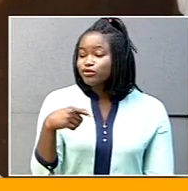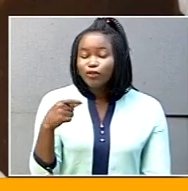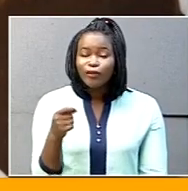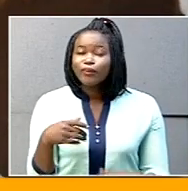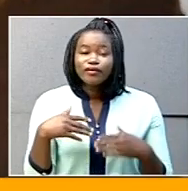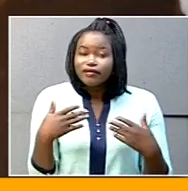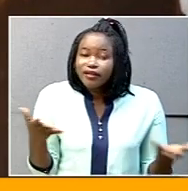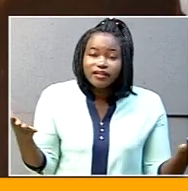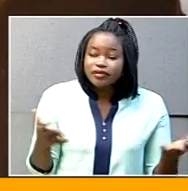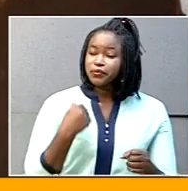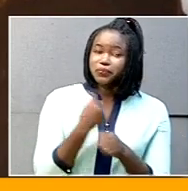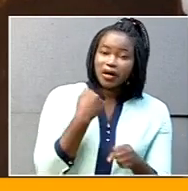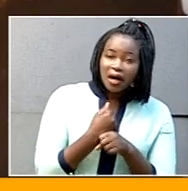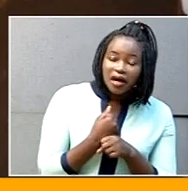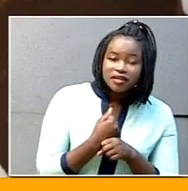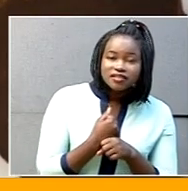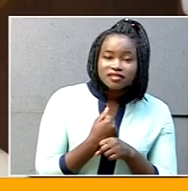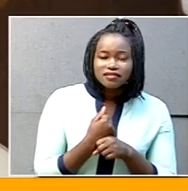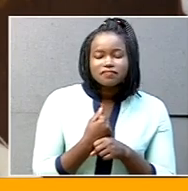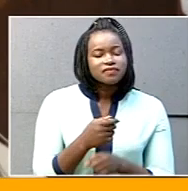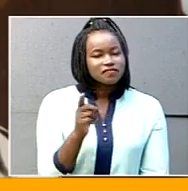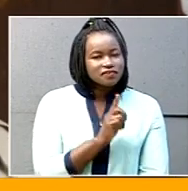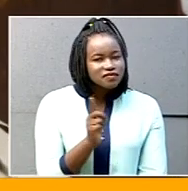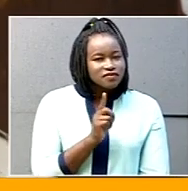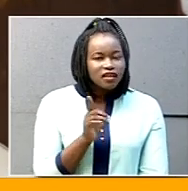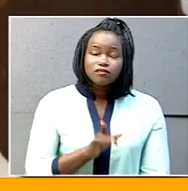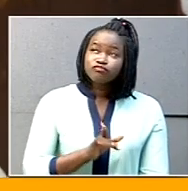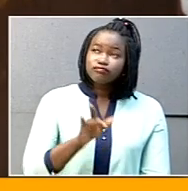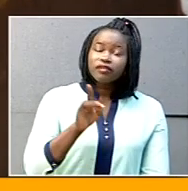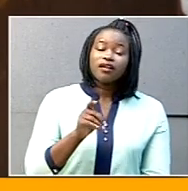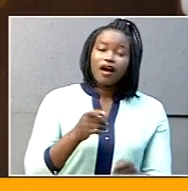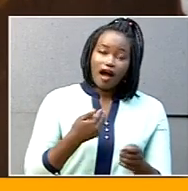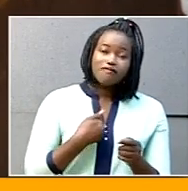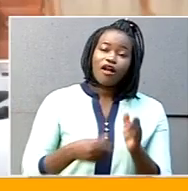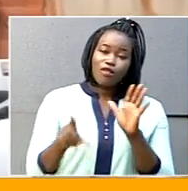You just do it even though you're an innovator. You have to follow some rules.